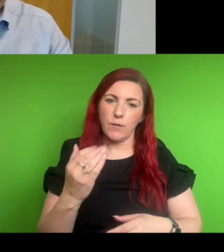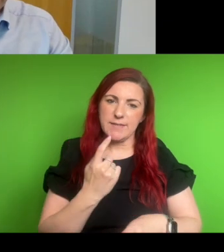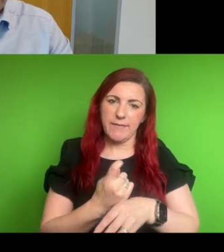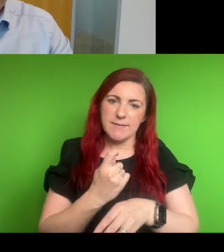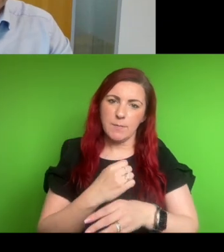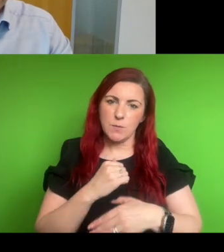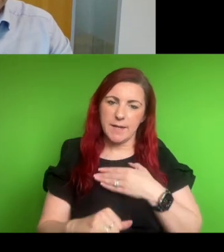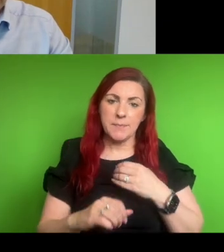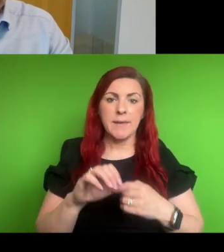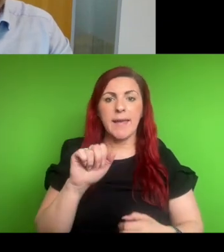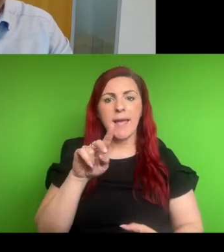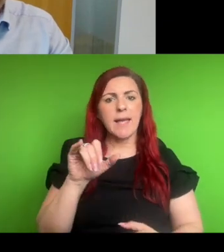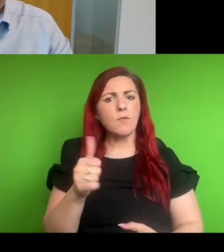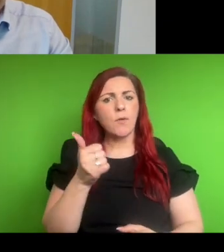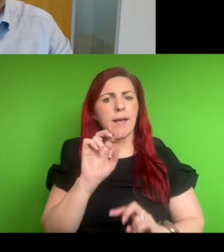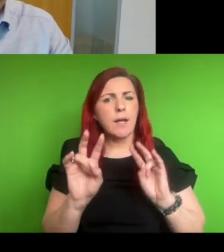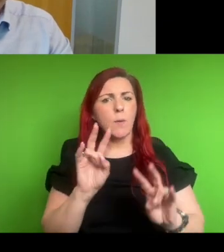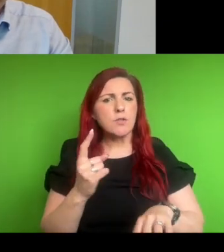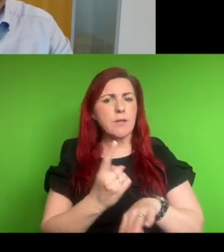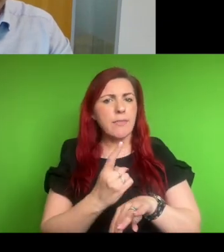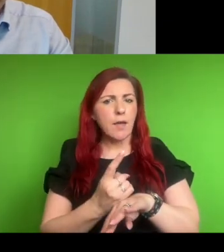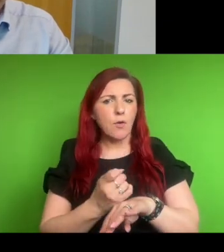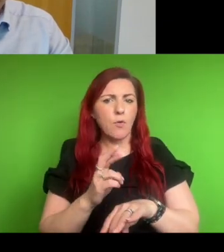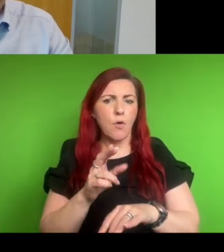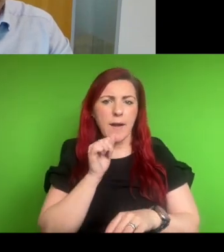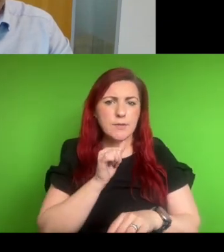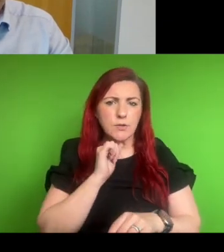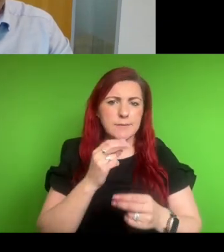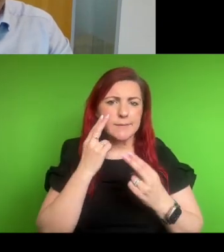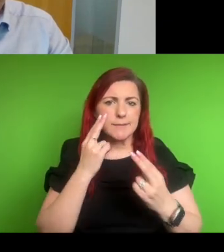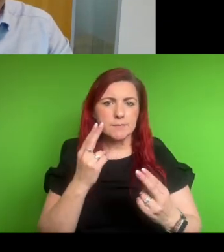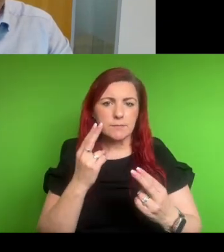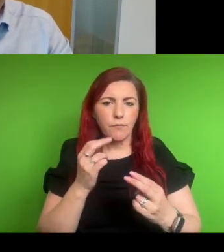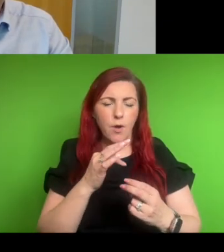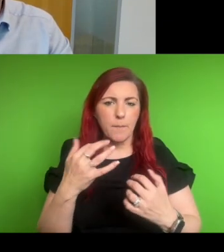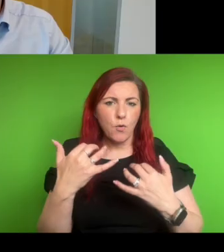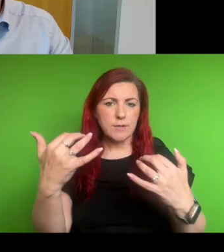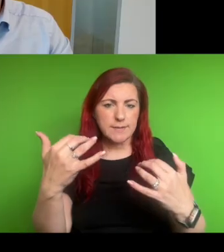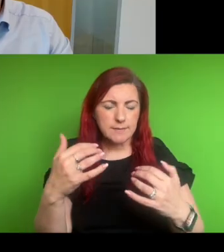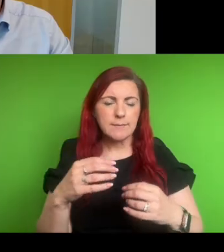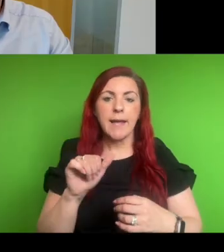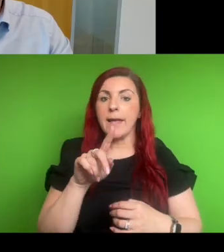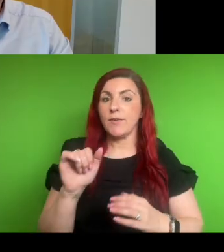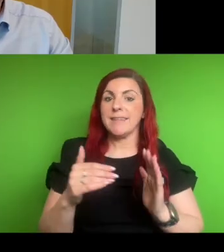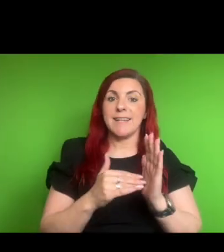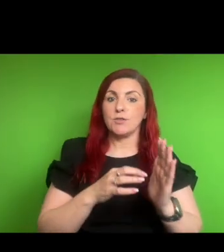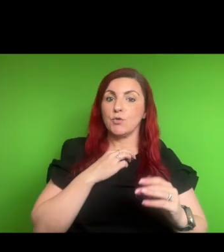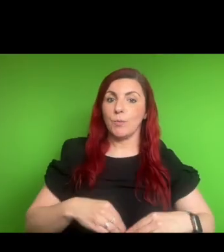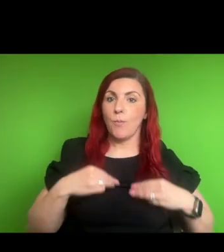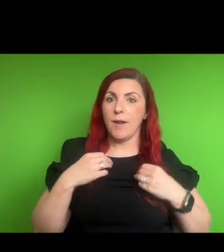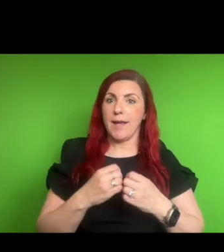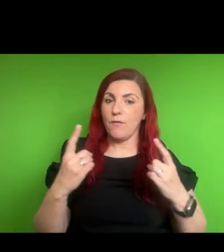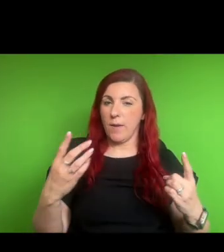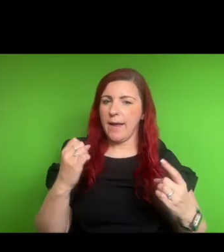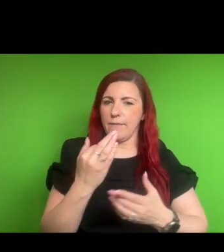Avery, do we have any questions and answers from our audience? Yeah, good morning, everyone. We do have a couple of